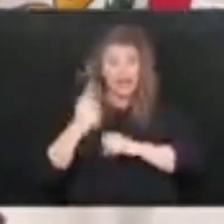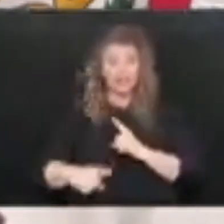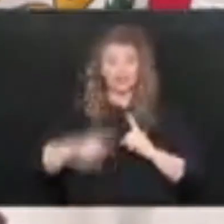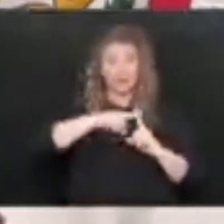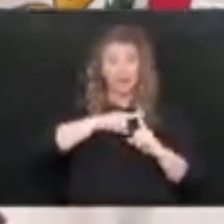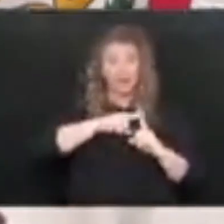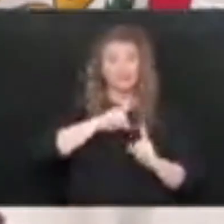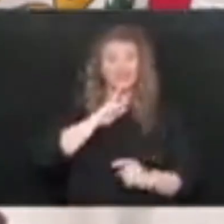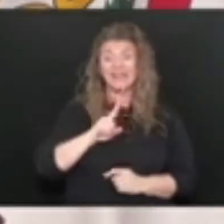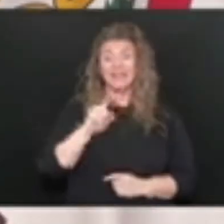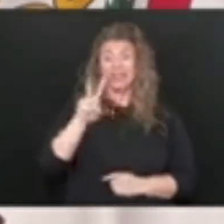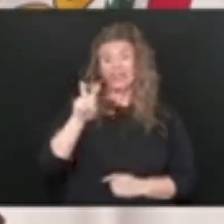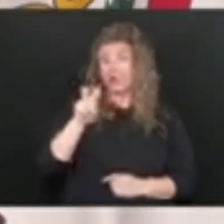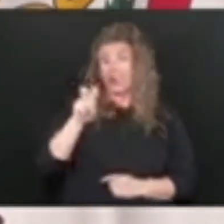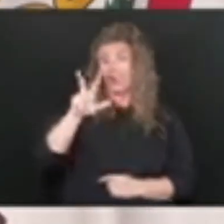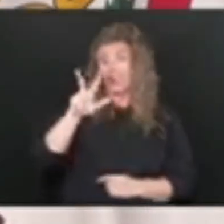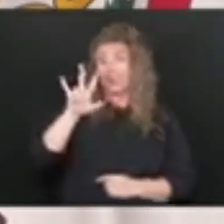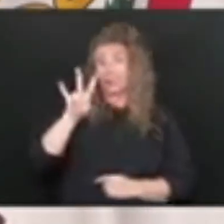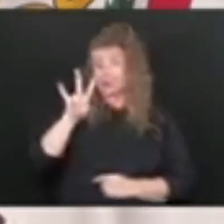is